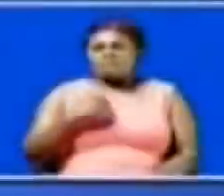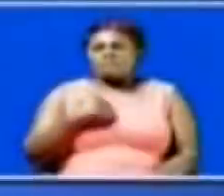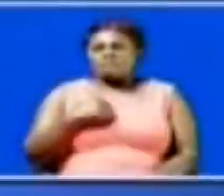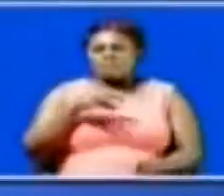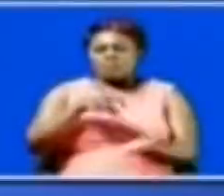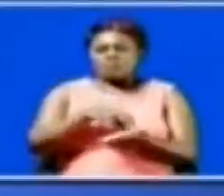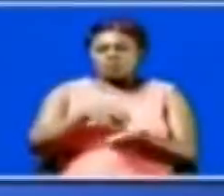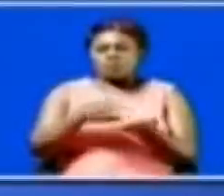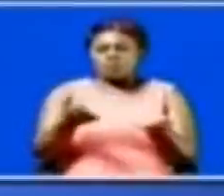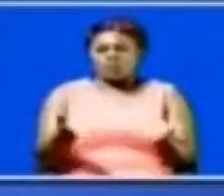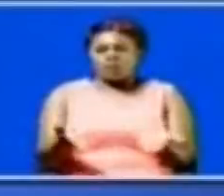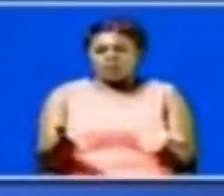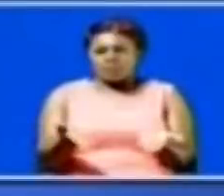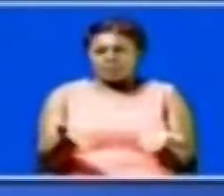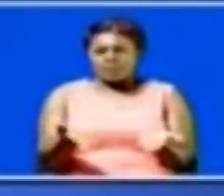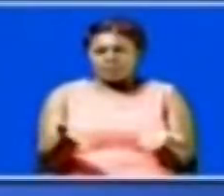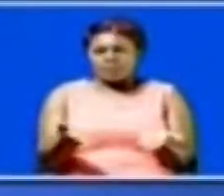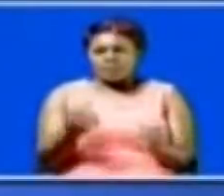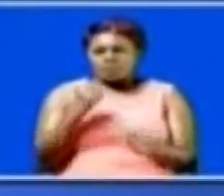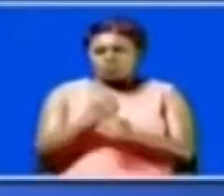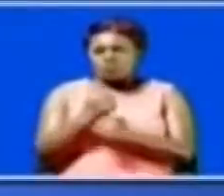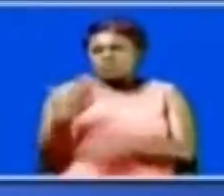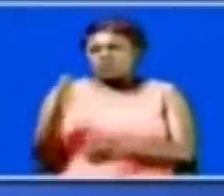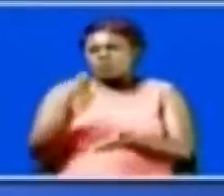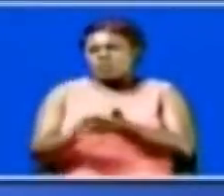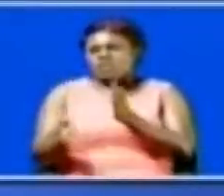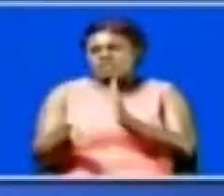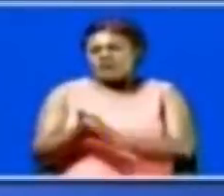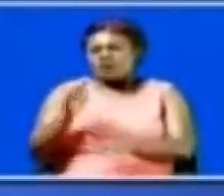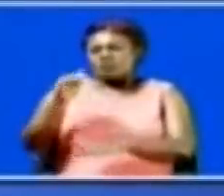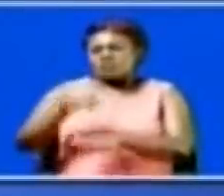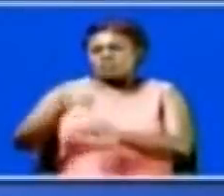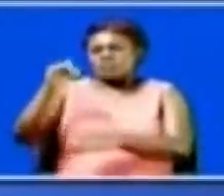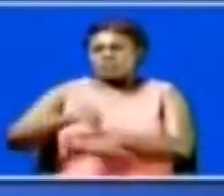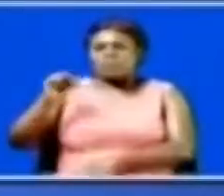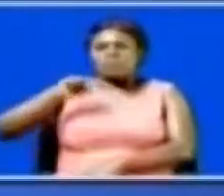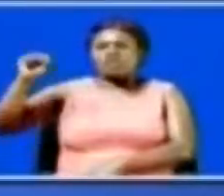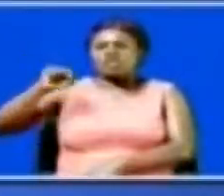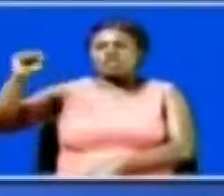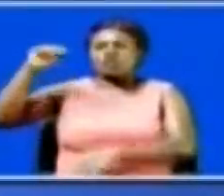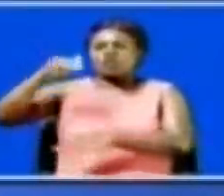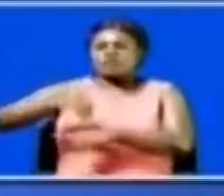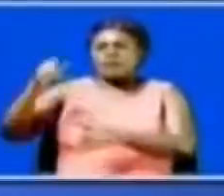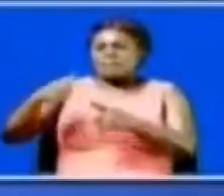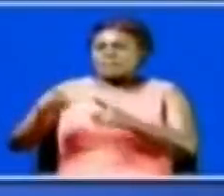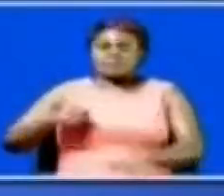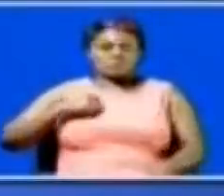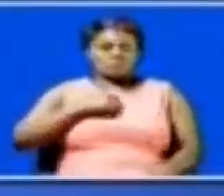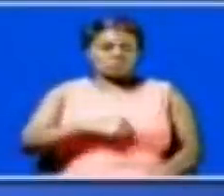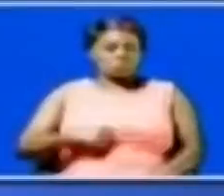this culture of doing things without consequences, political consequences. Yeah. But